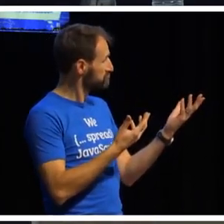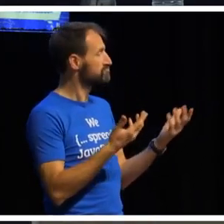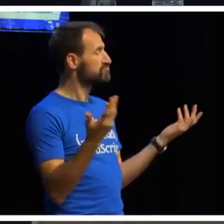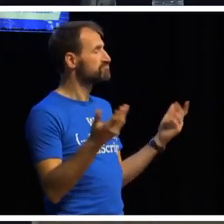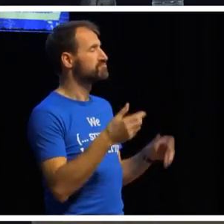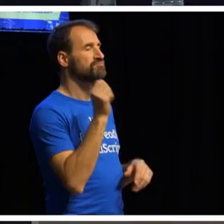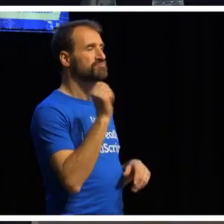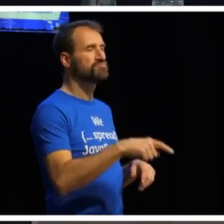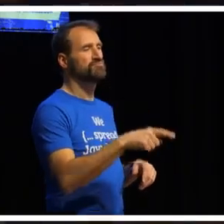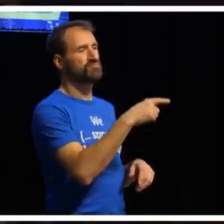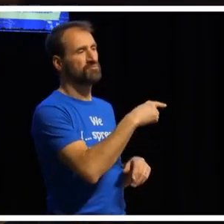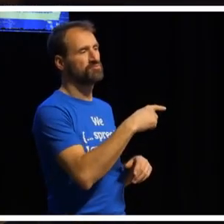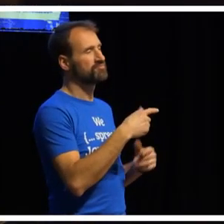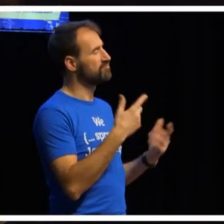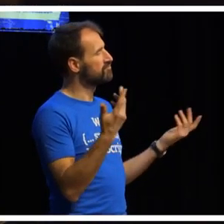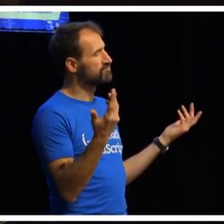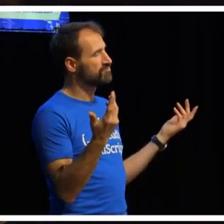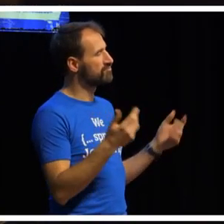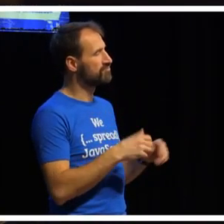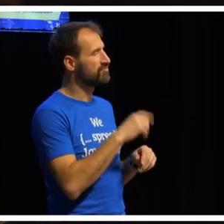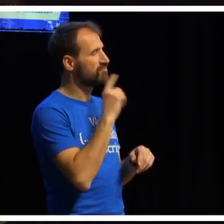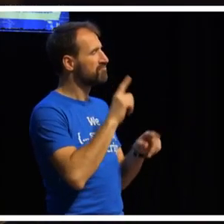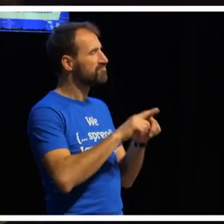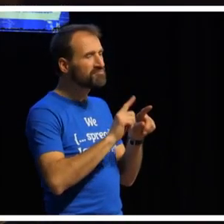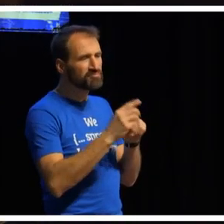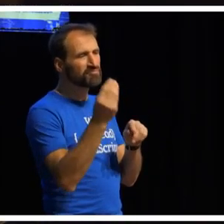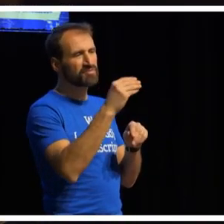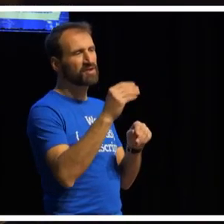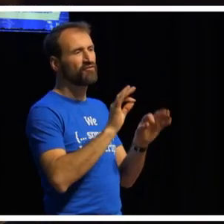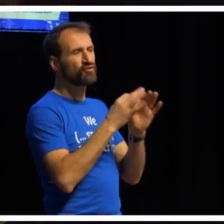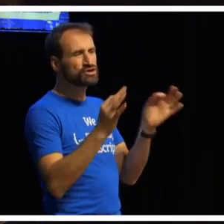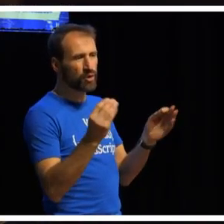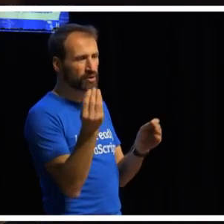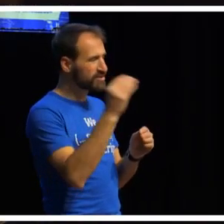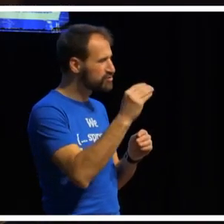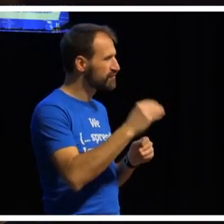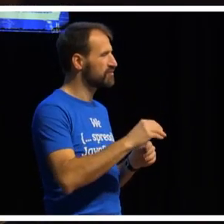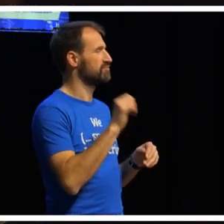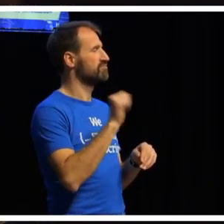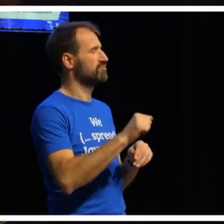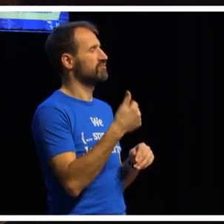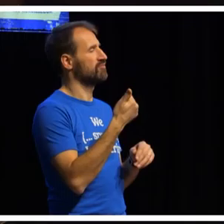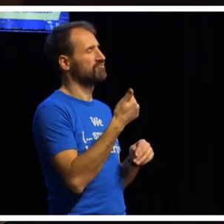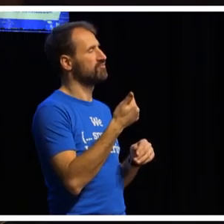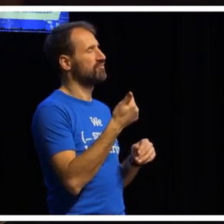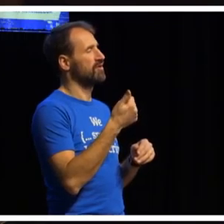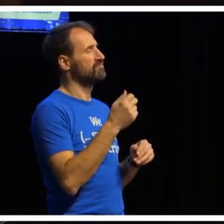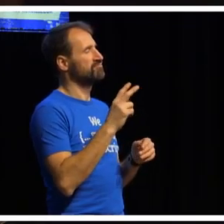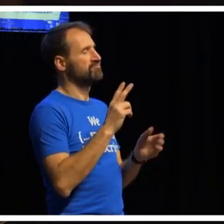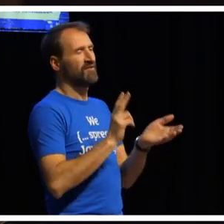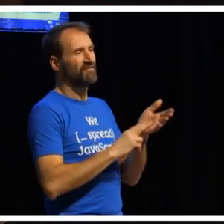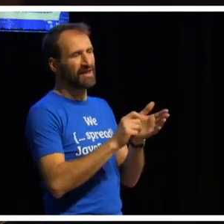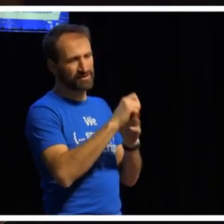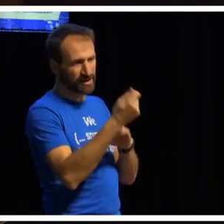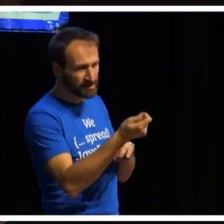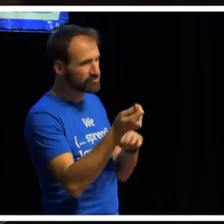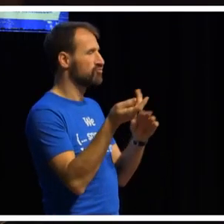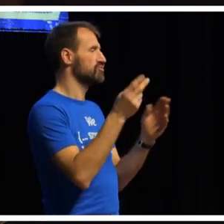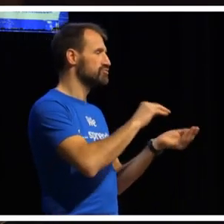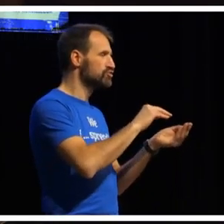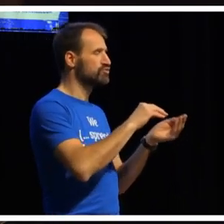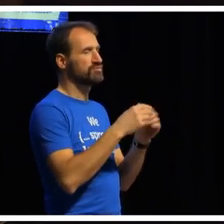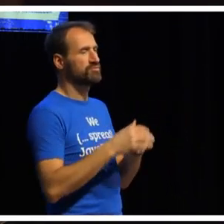So we can write analog values to it, do all kinds of stuff like that. You know, we can read the value of the button and make stuff happen when you press a button. And this is all happening